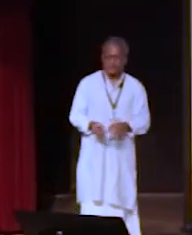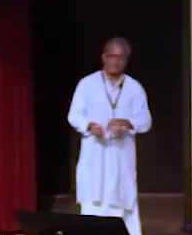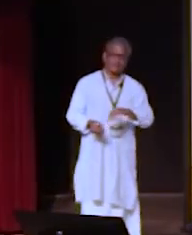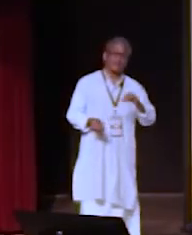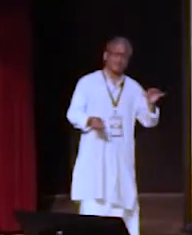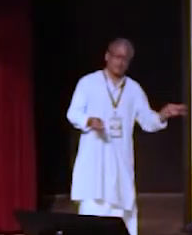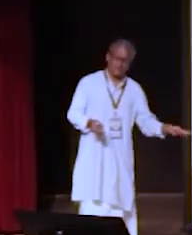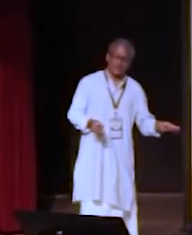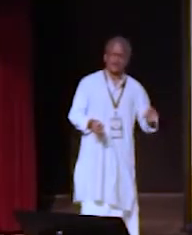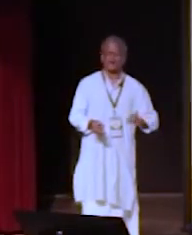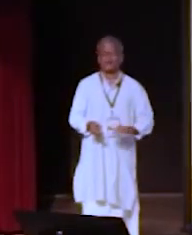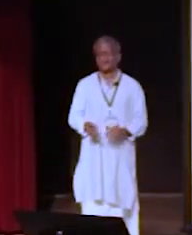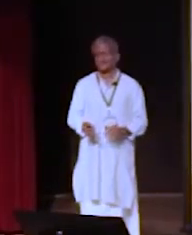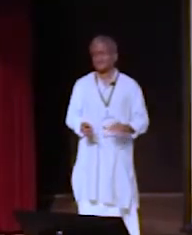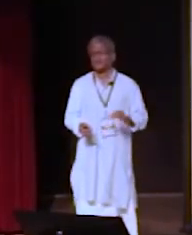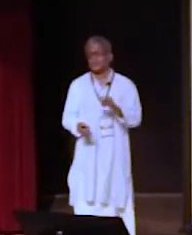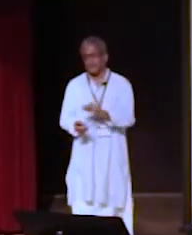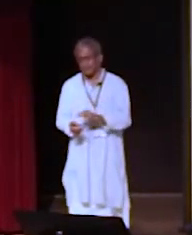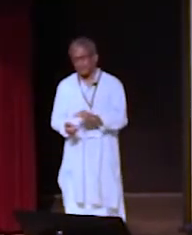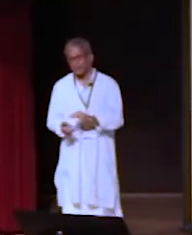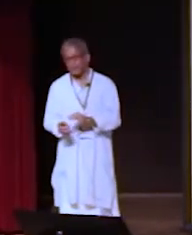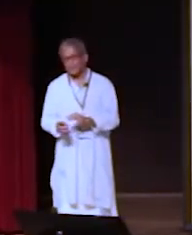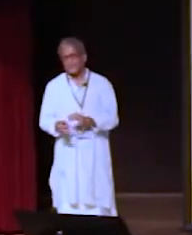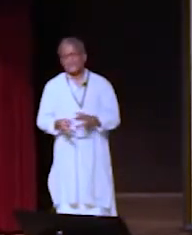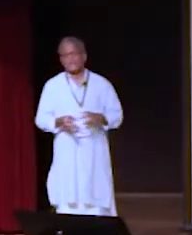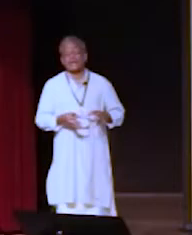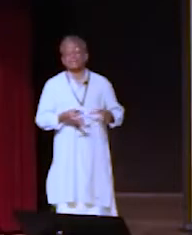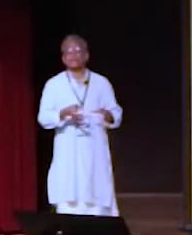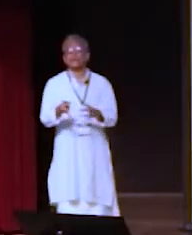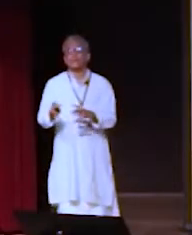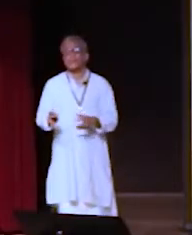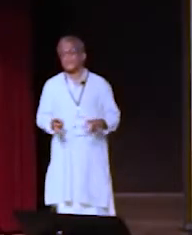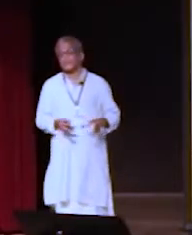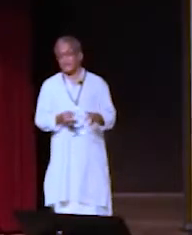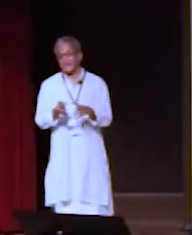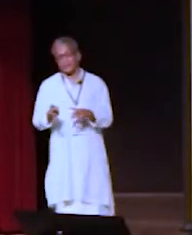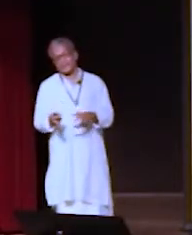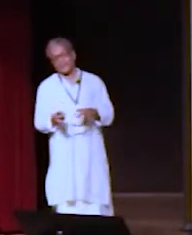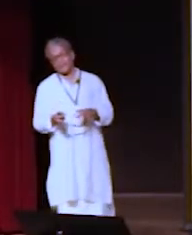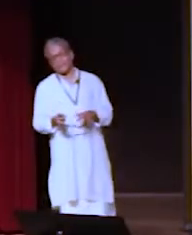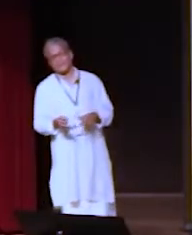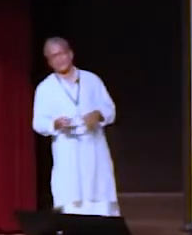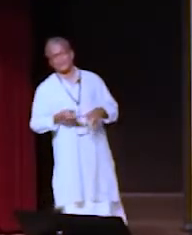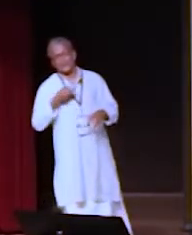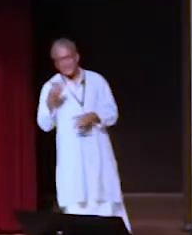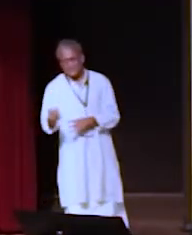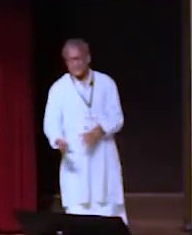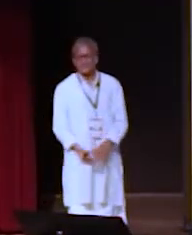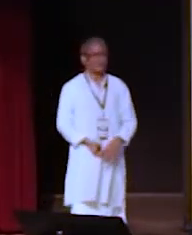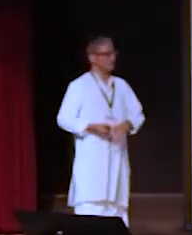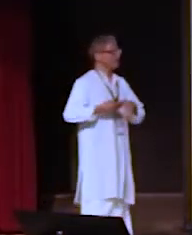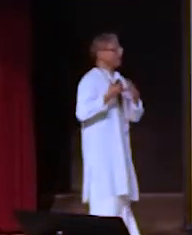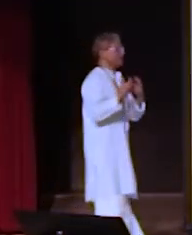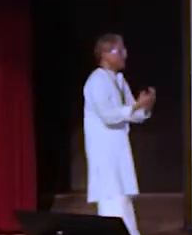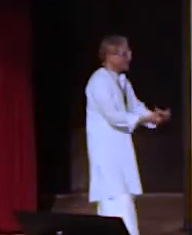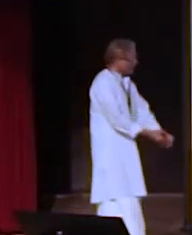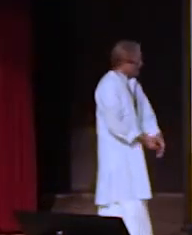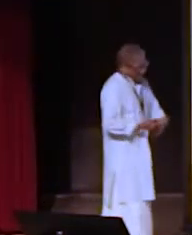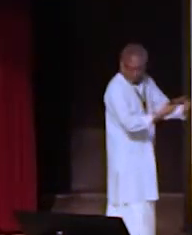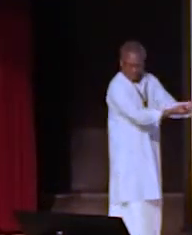feature phones, about 20 odd teachers with Android phones, exploring this, playing with it to find out what kind of content